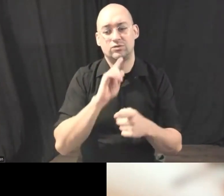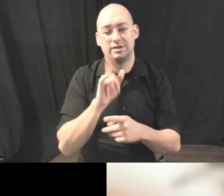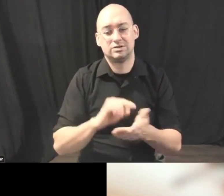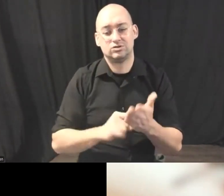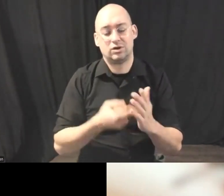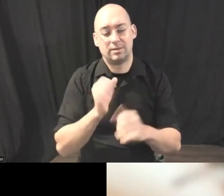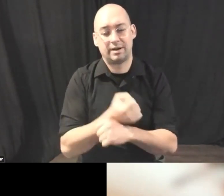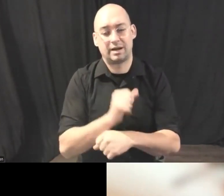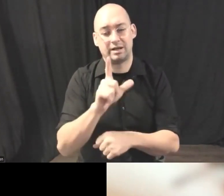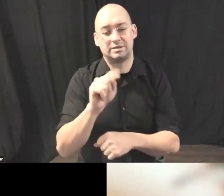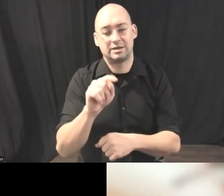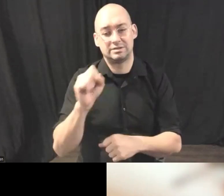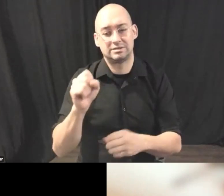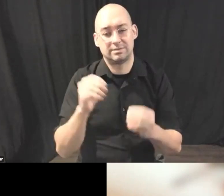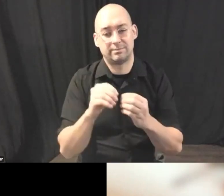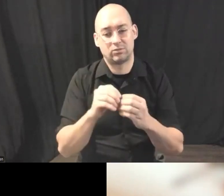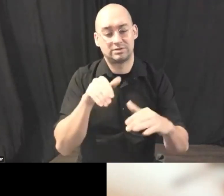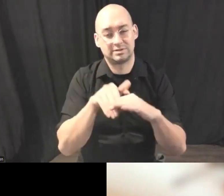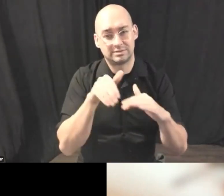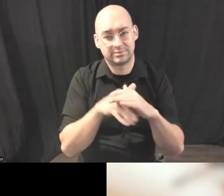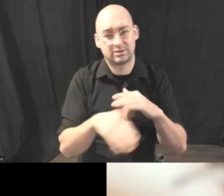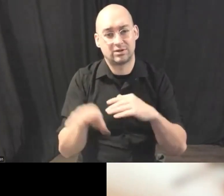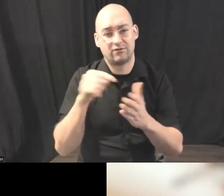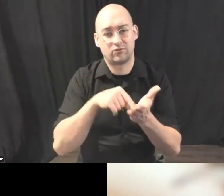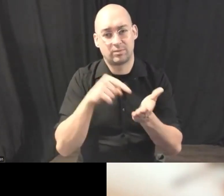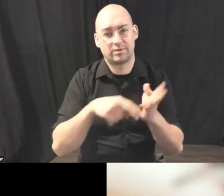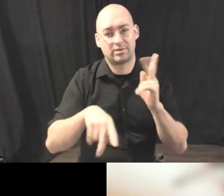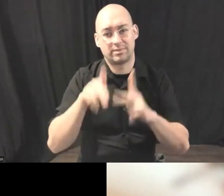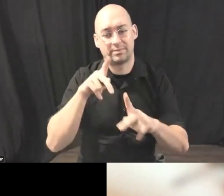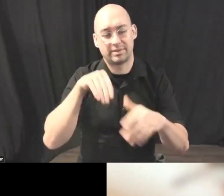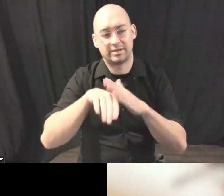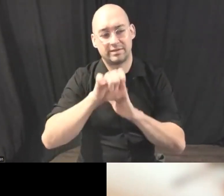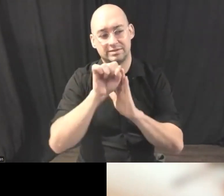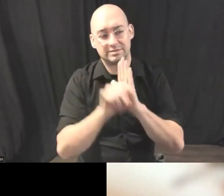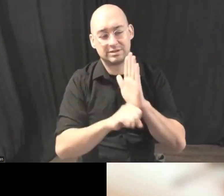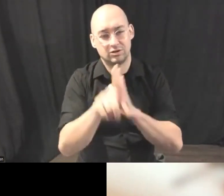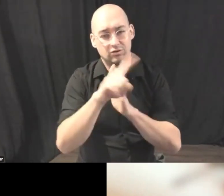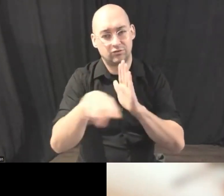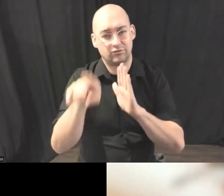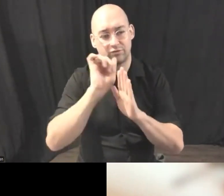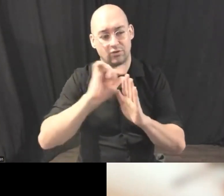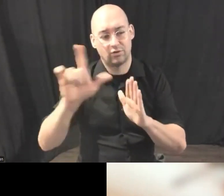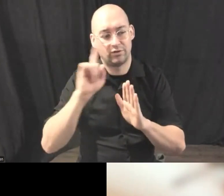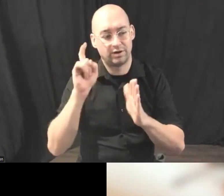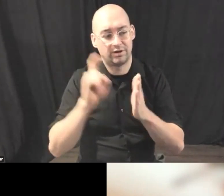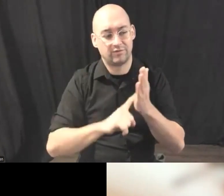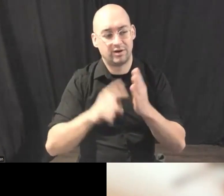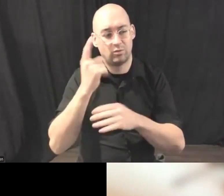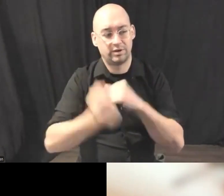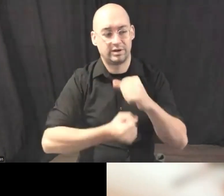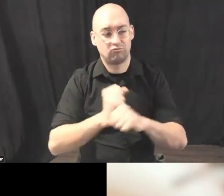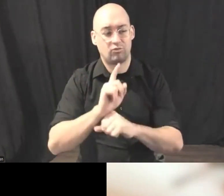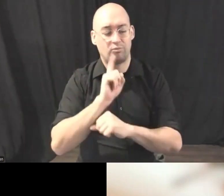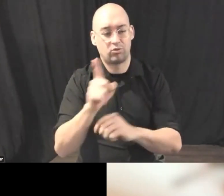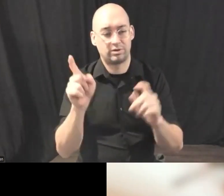LTSS more accessible and affordable to people in the state. You've all identified in the annual report that the key challenge under